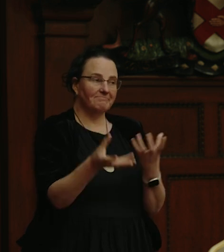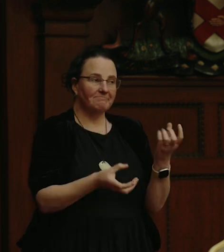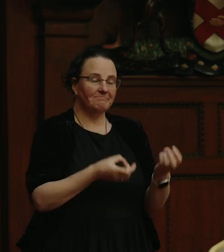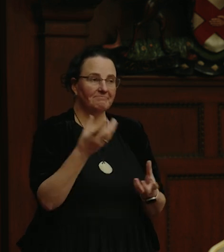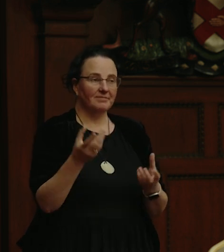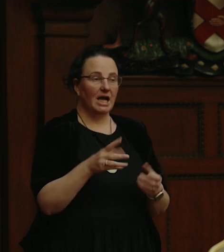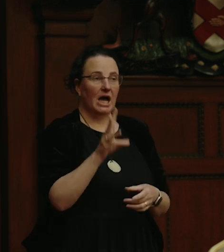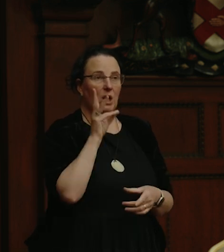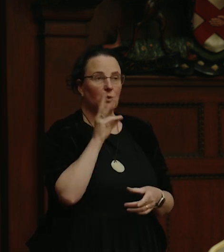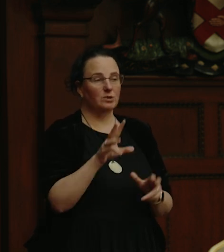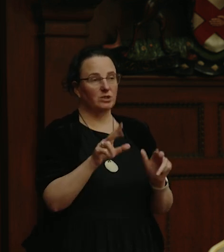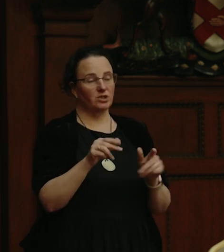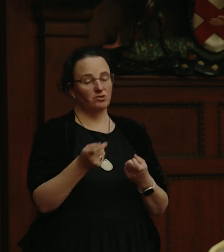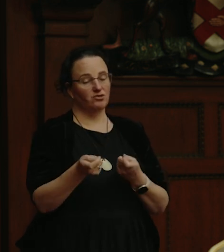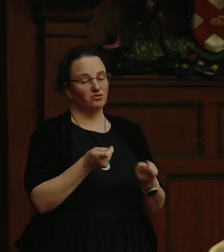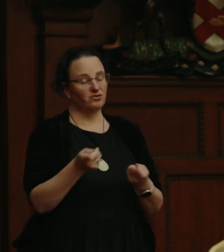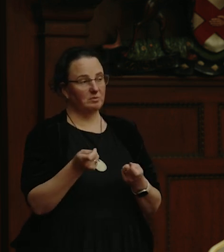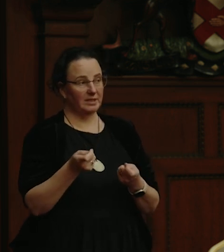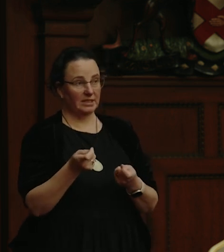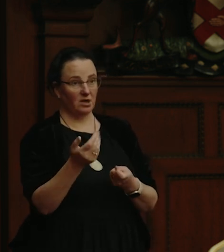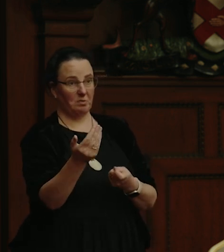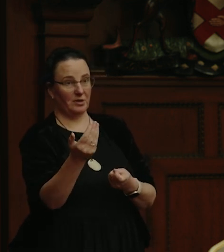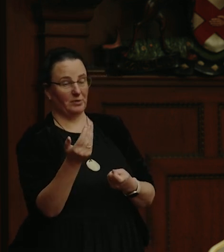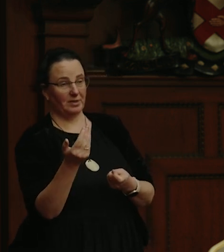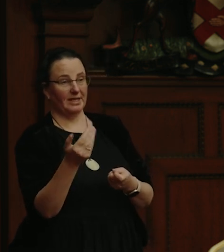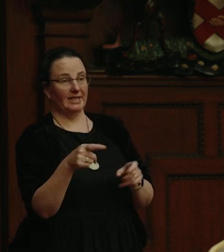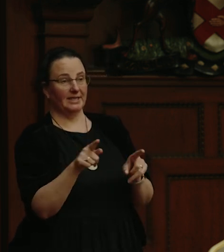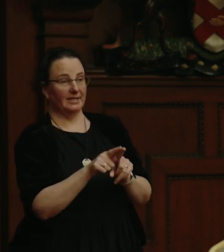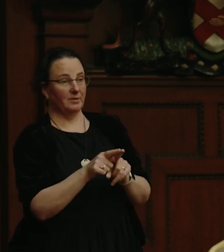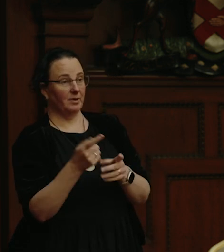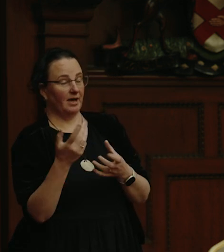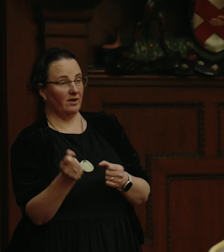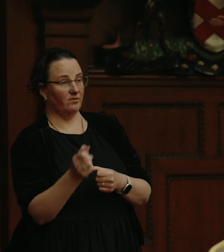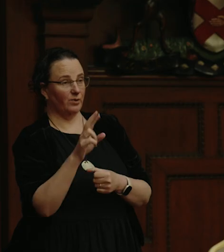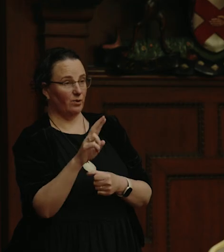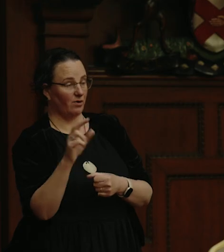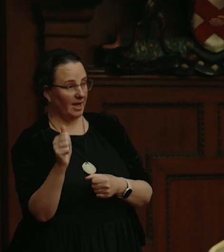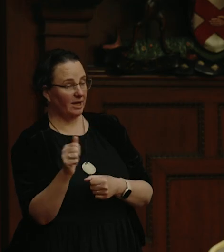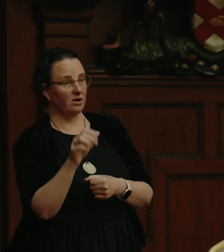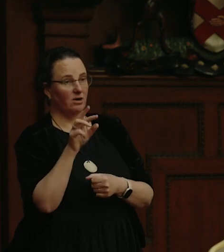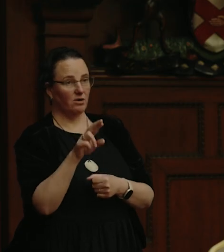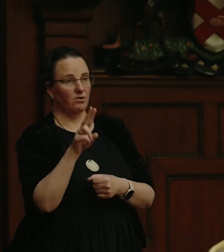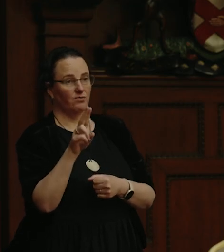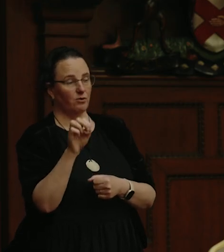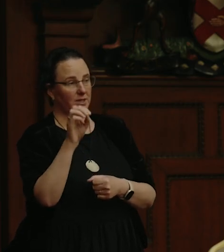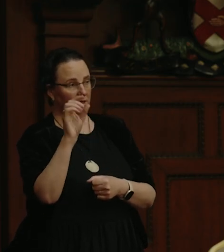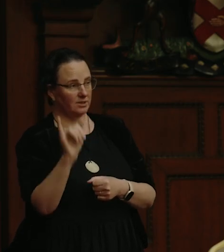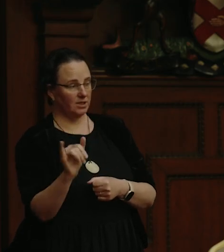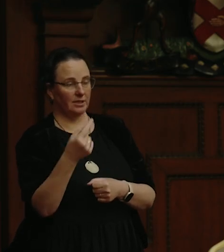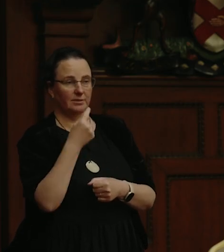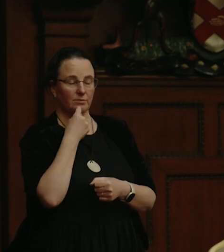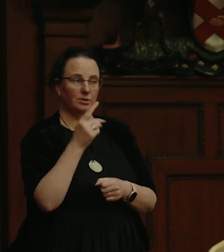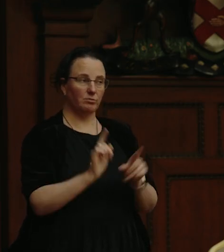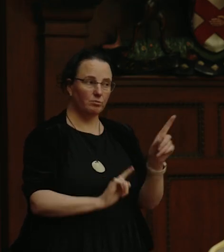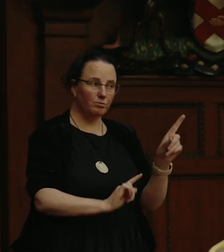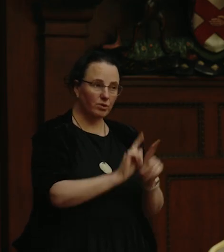new treatments coming down the line like we do in rheumatology, but maybe with time, it will improve the clinical presentation of